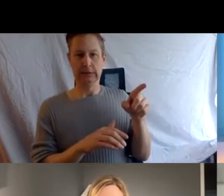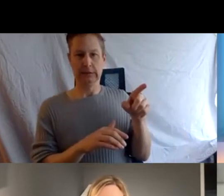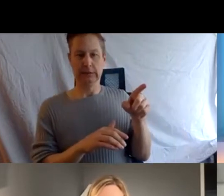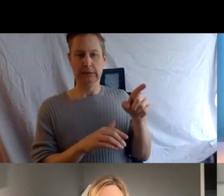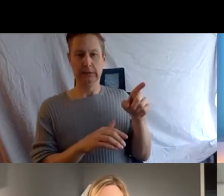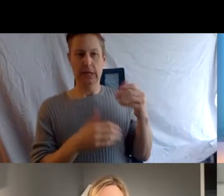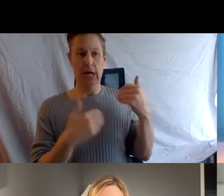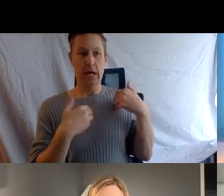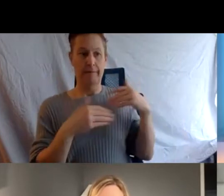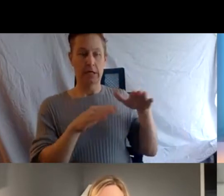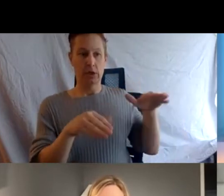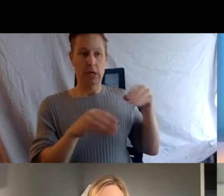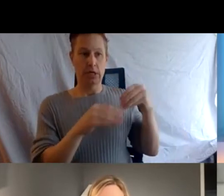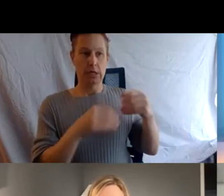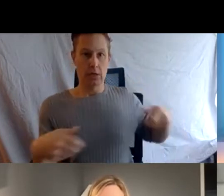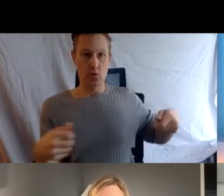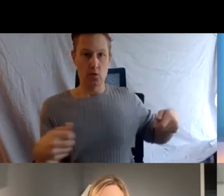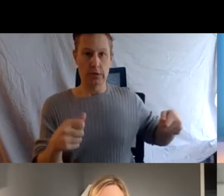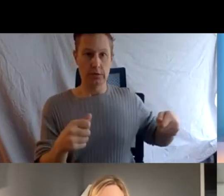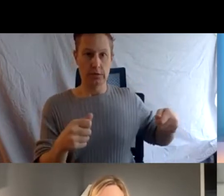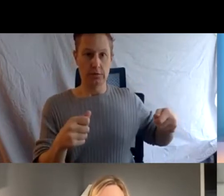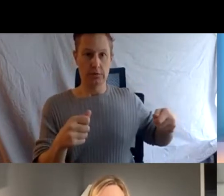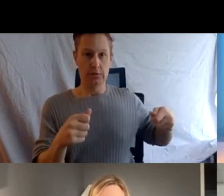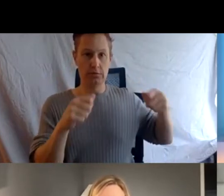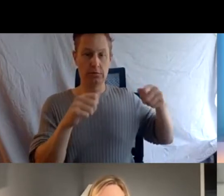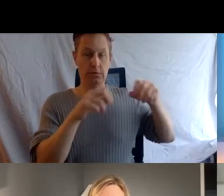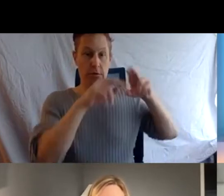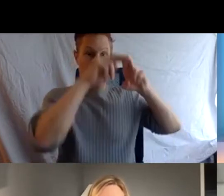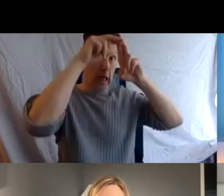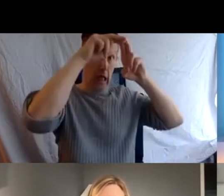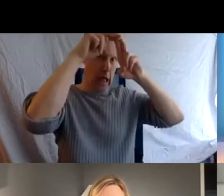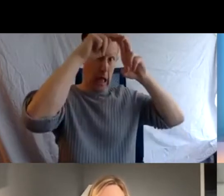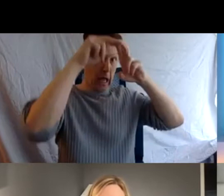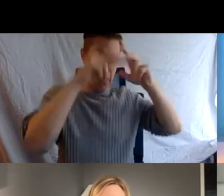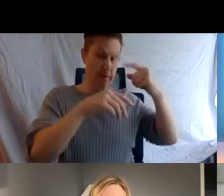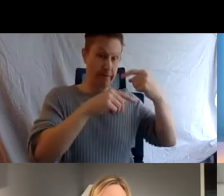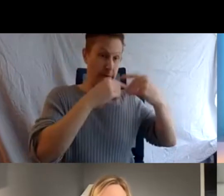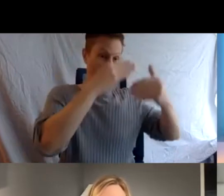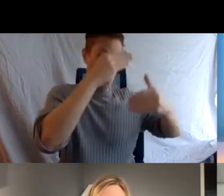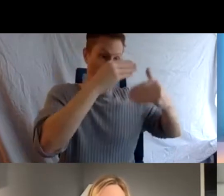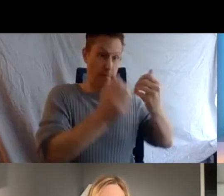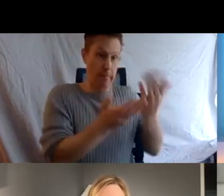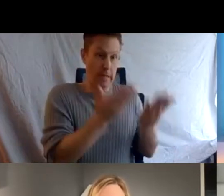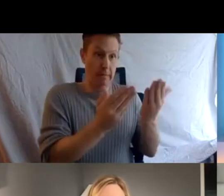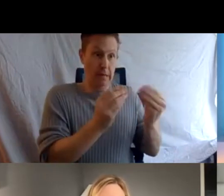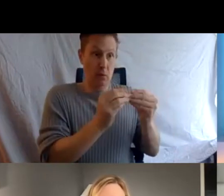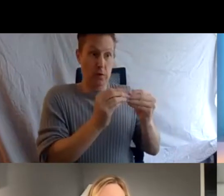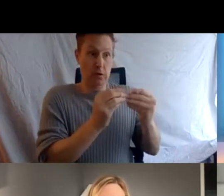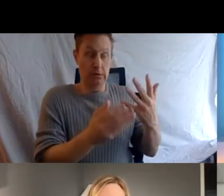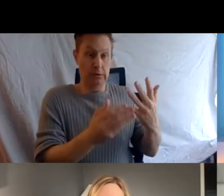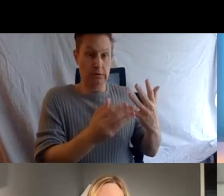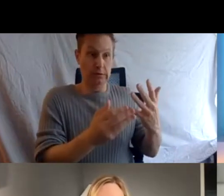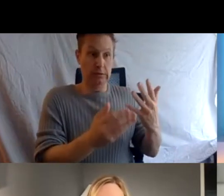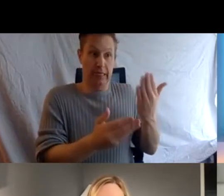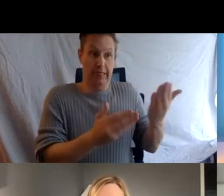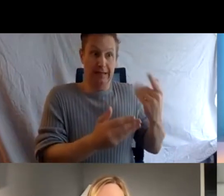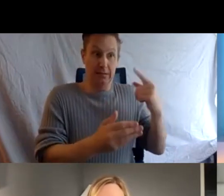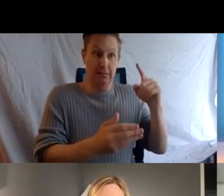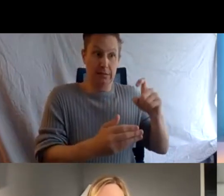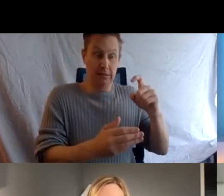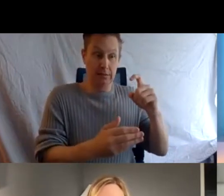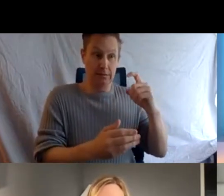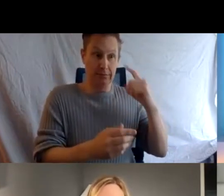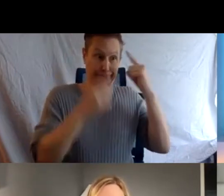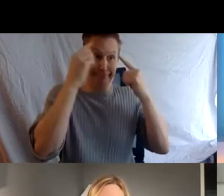a child in a wheelchair hanging off a climbing wall may have a lot more things to take into account,